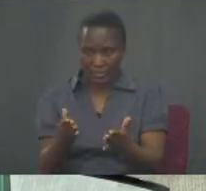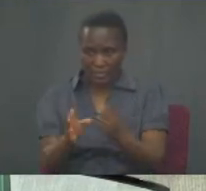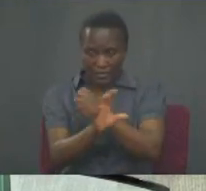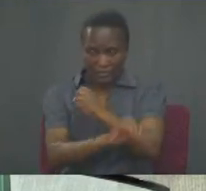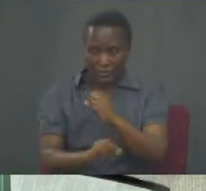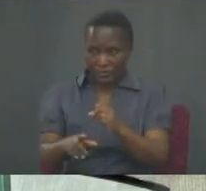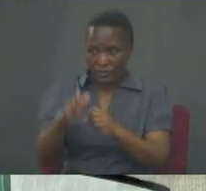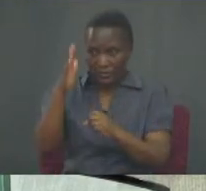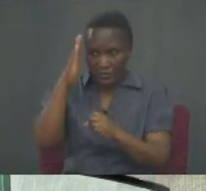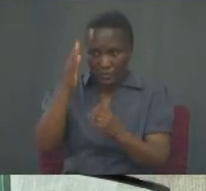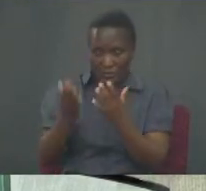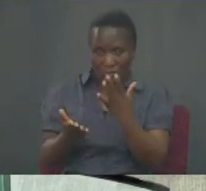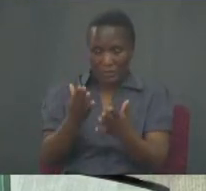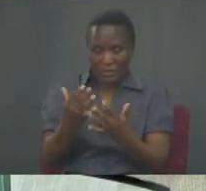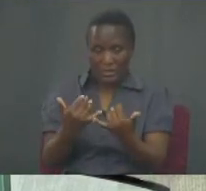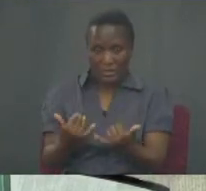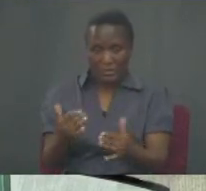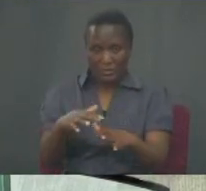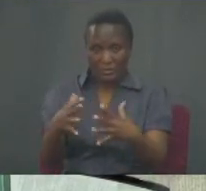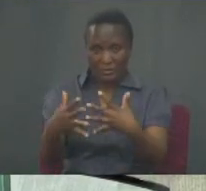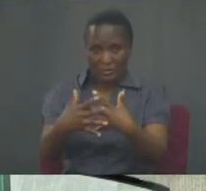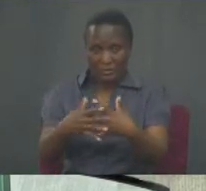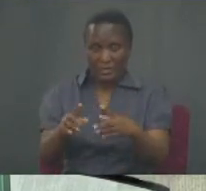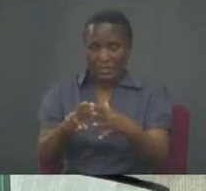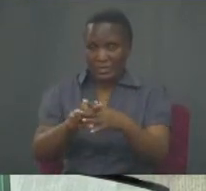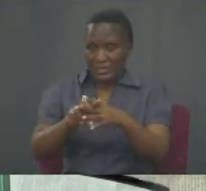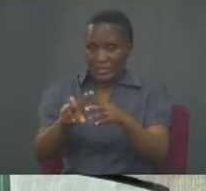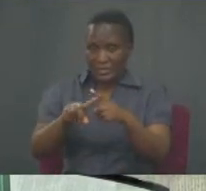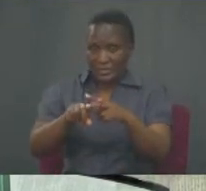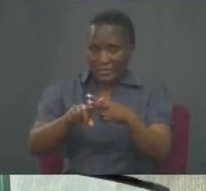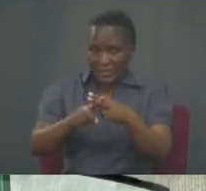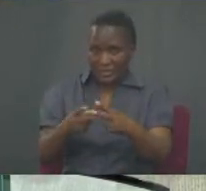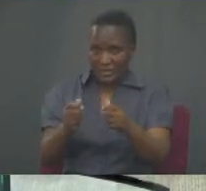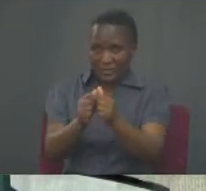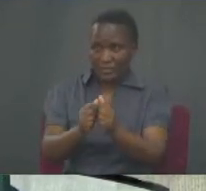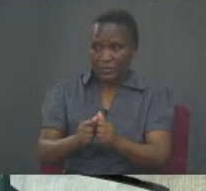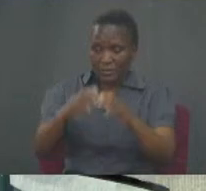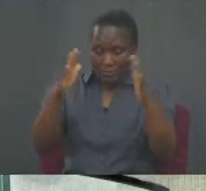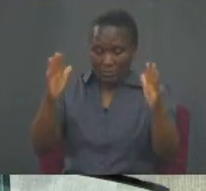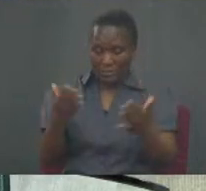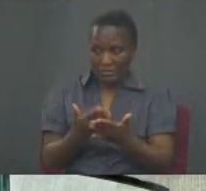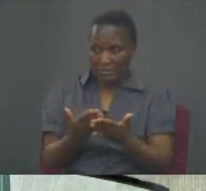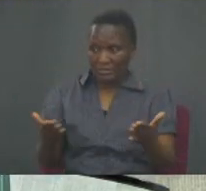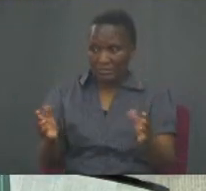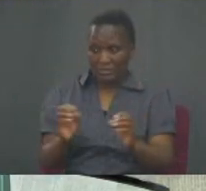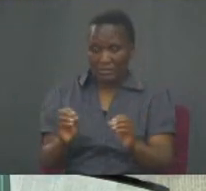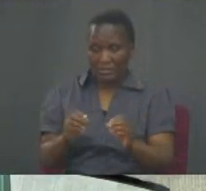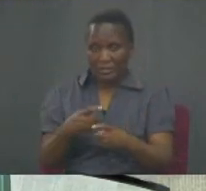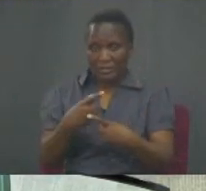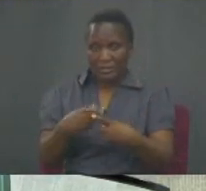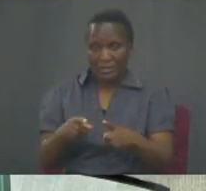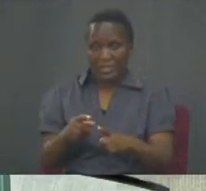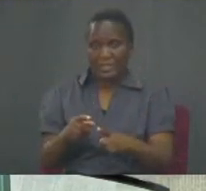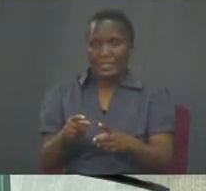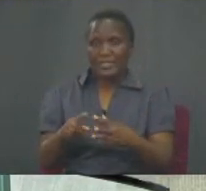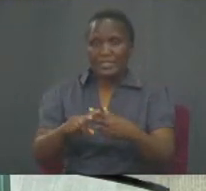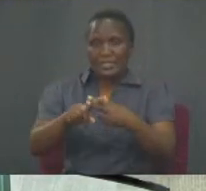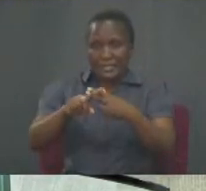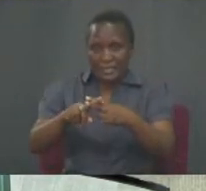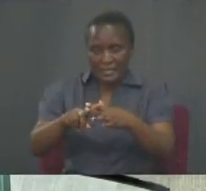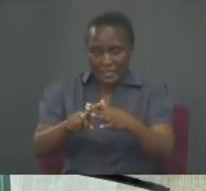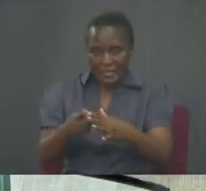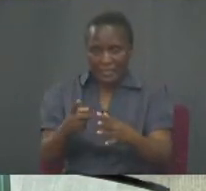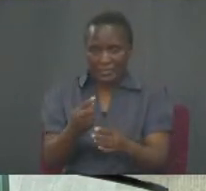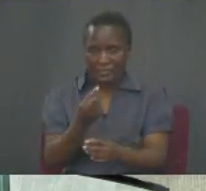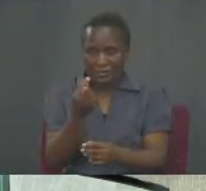probably jailed now, he didn't start with the big things. He started small. But because he kept doing it and kept on